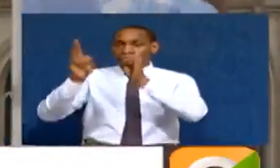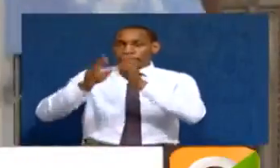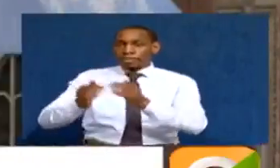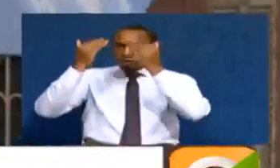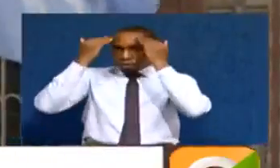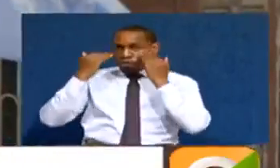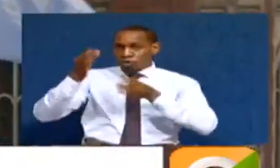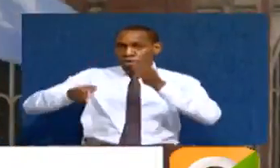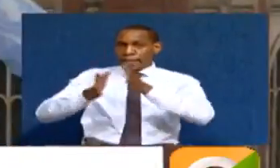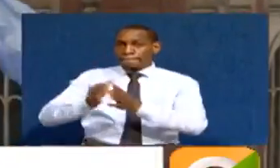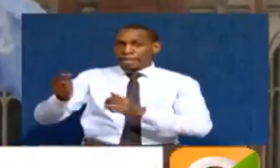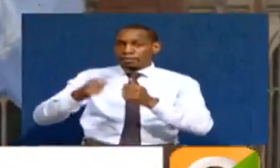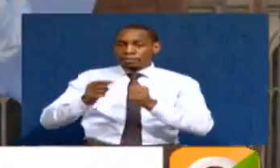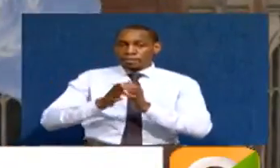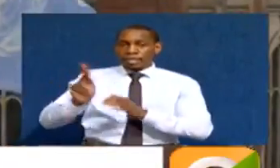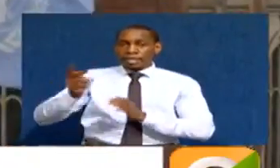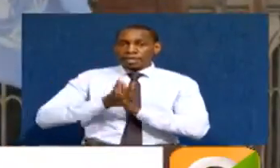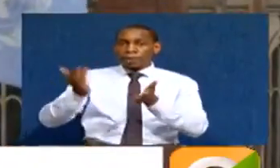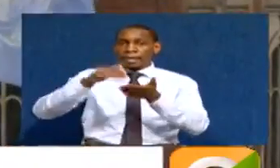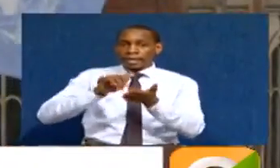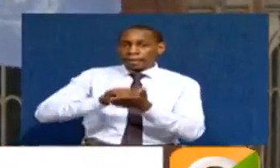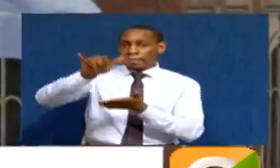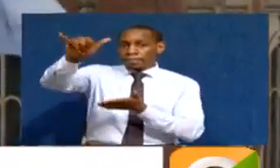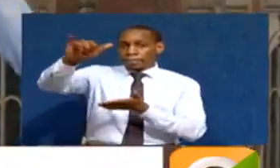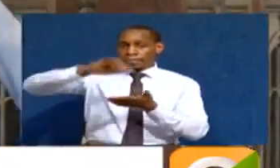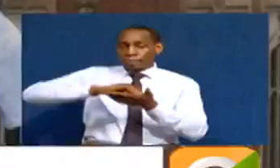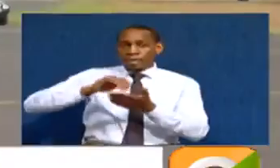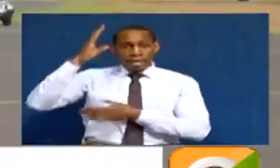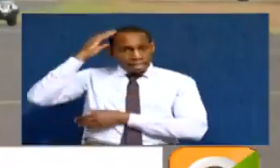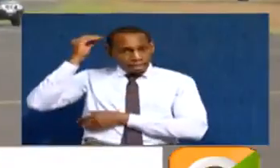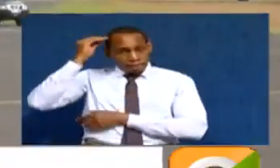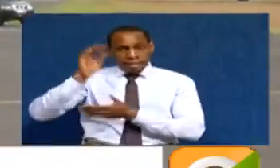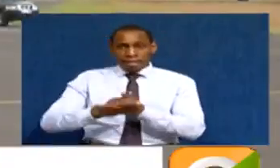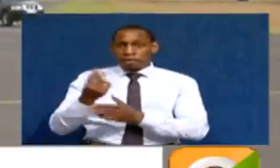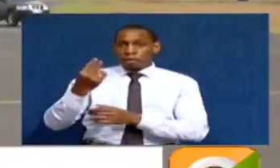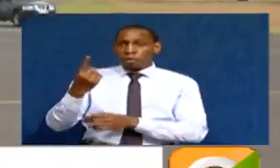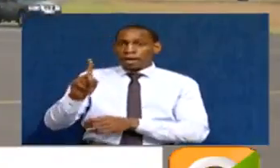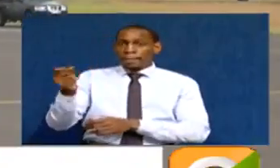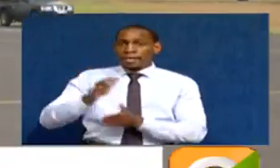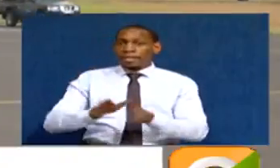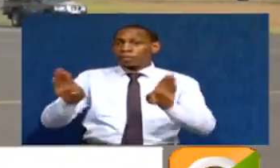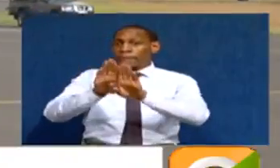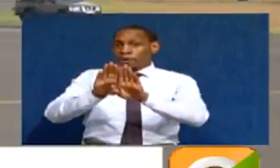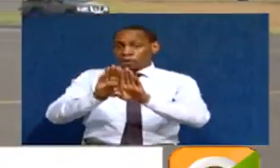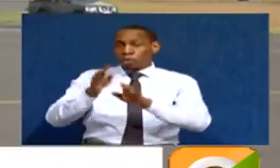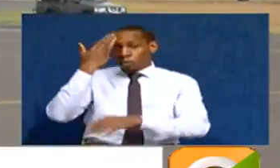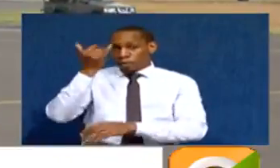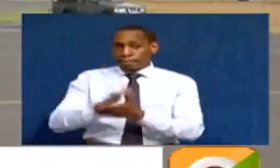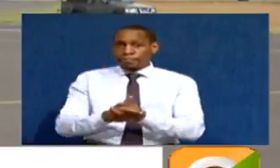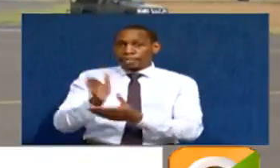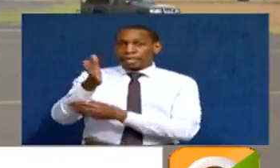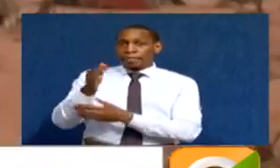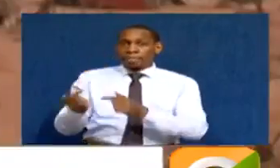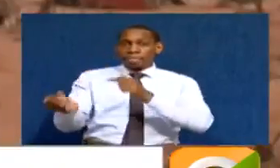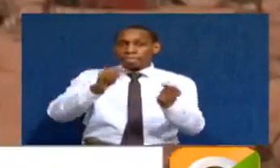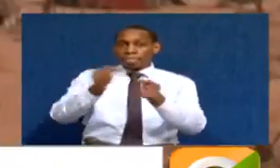of Justice. In June, Kenya reopened its airspace to flights from Somalia after close to a month of closure owing to the